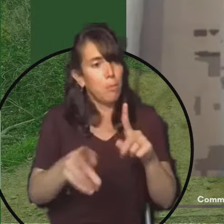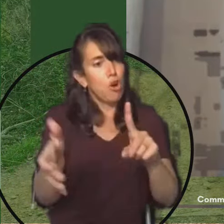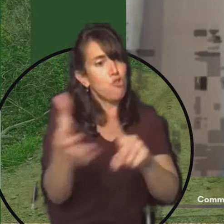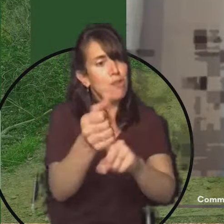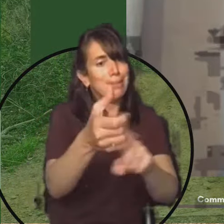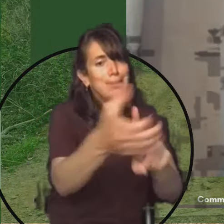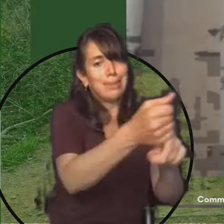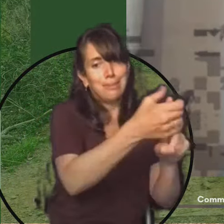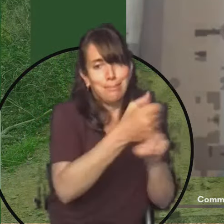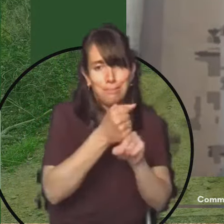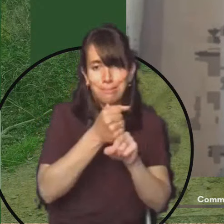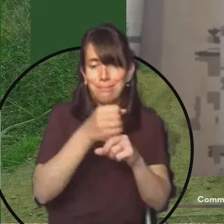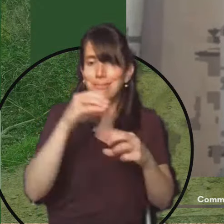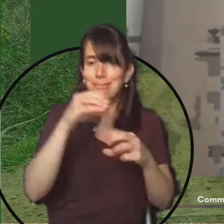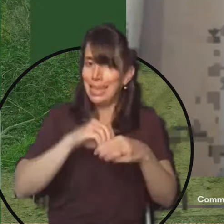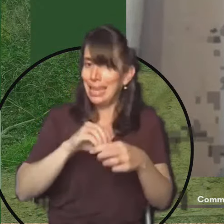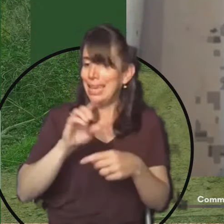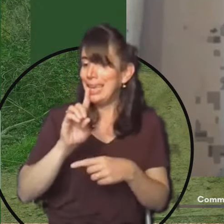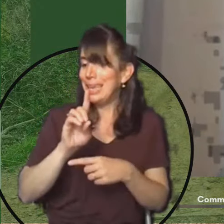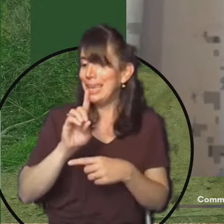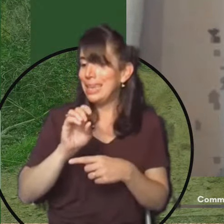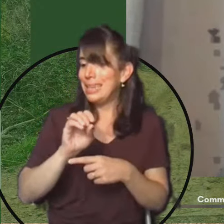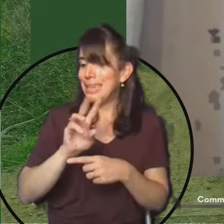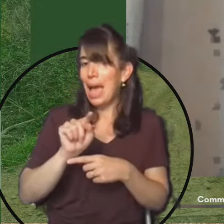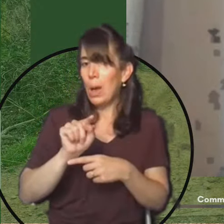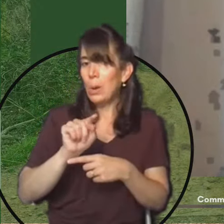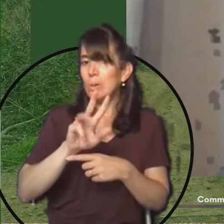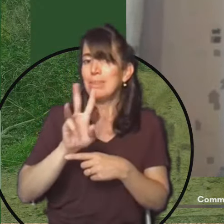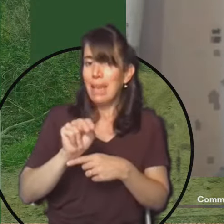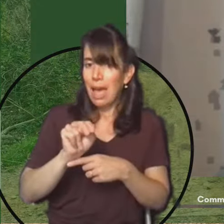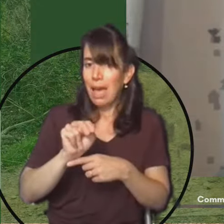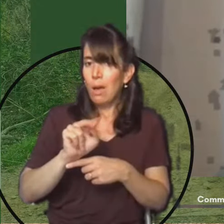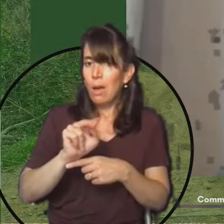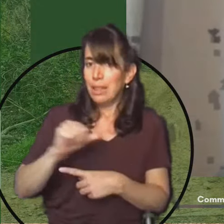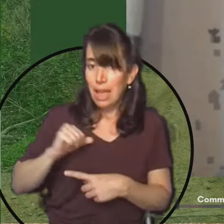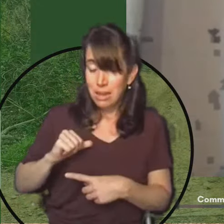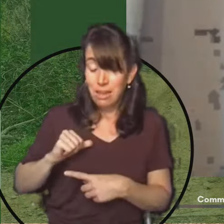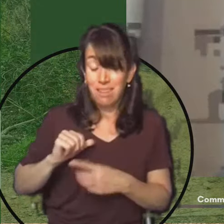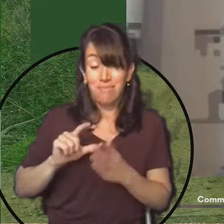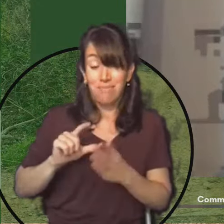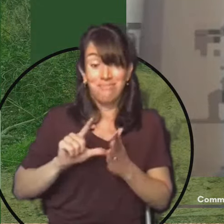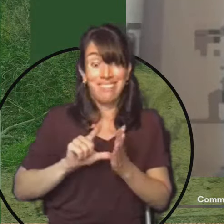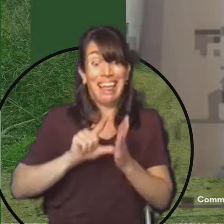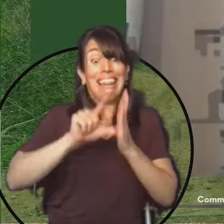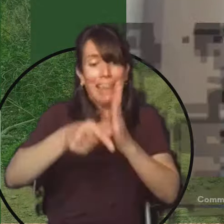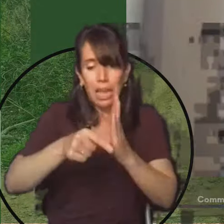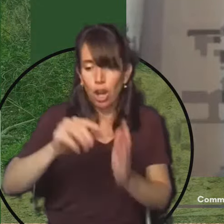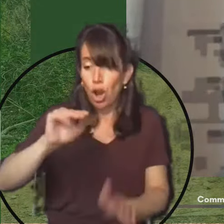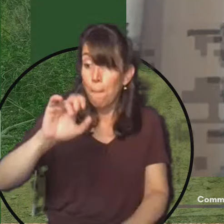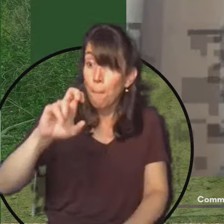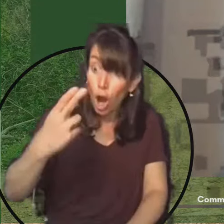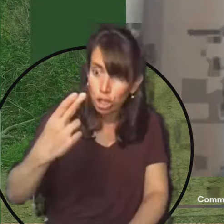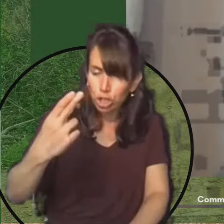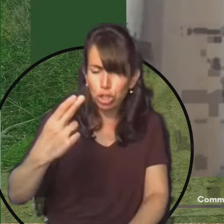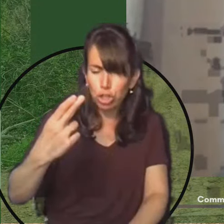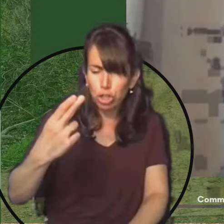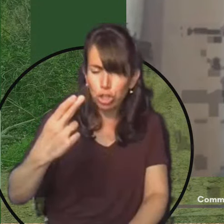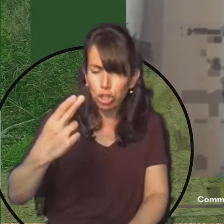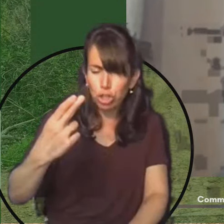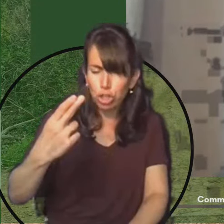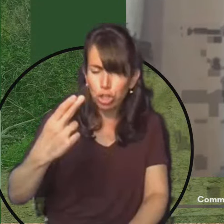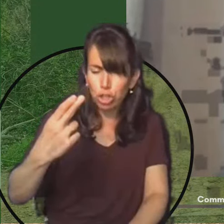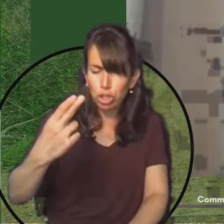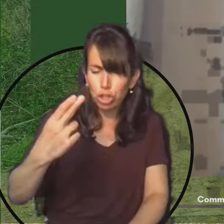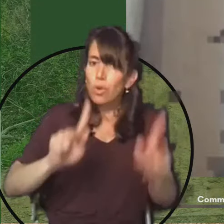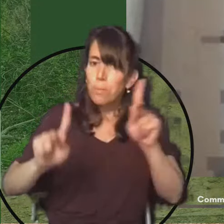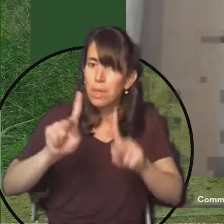terrorism. And then later on in March, yet another 23 people who were at a music concert who were arrested